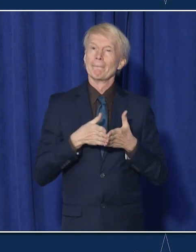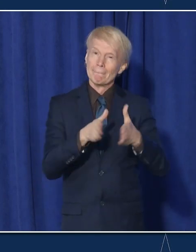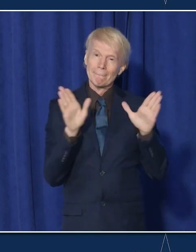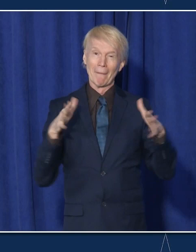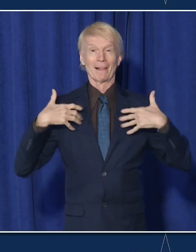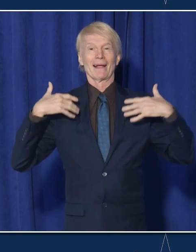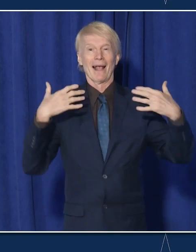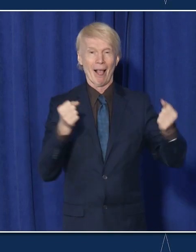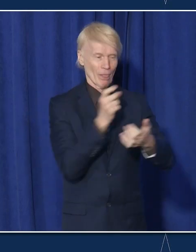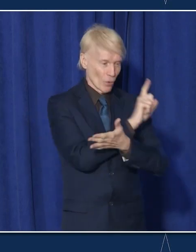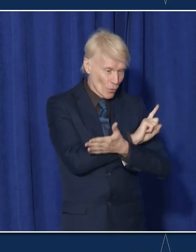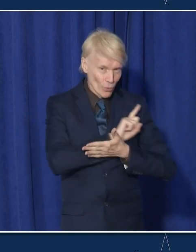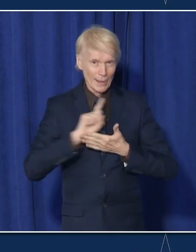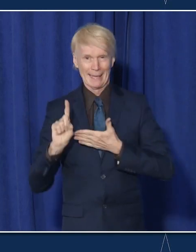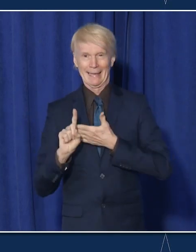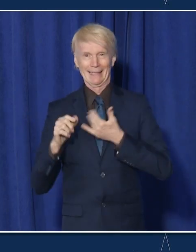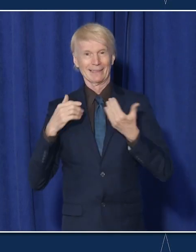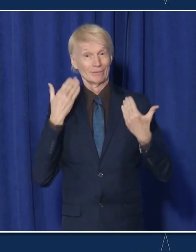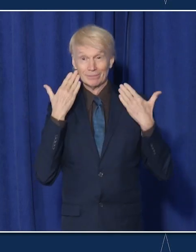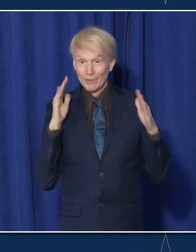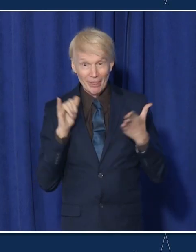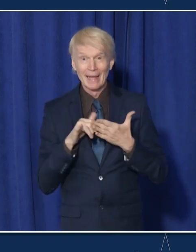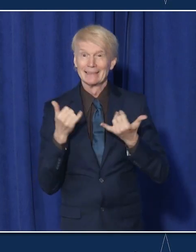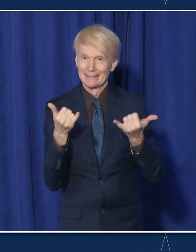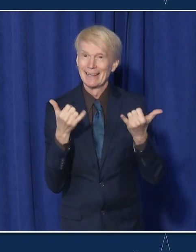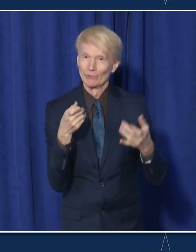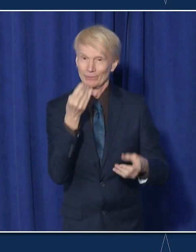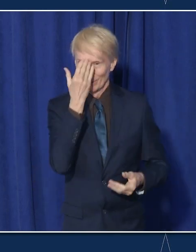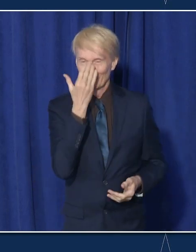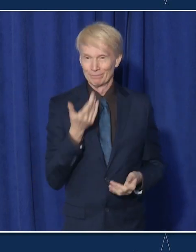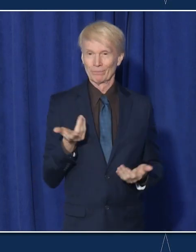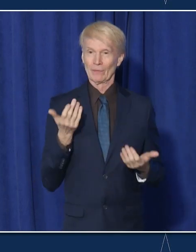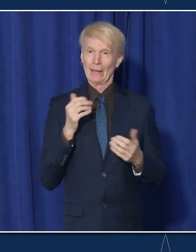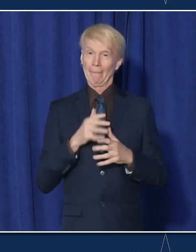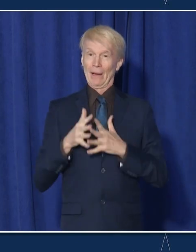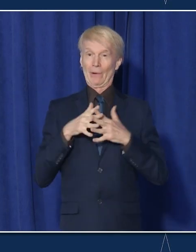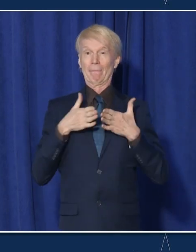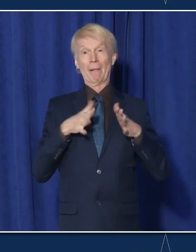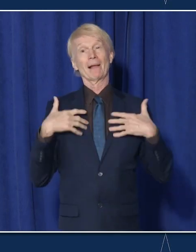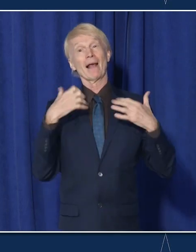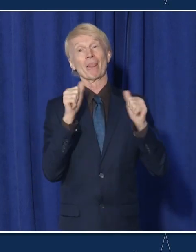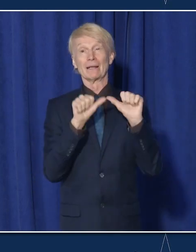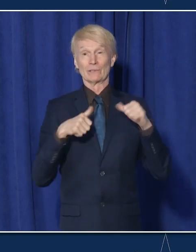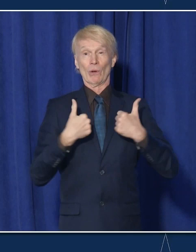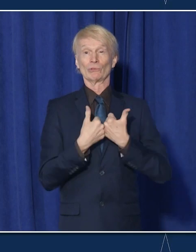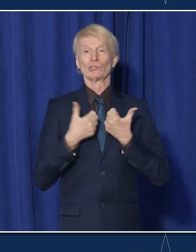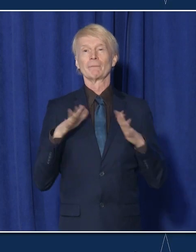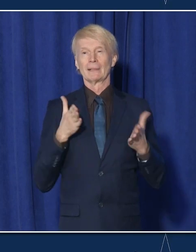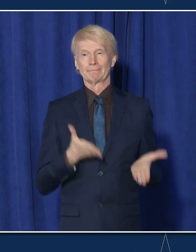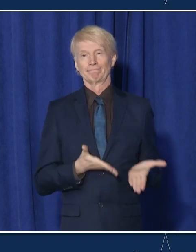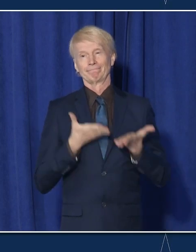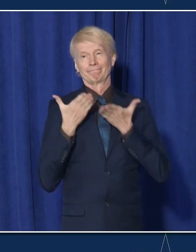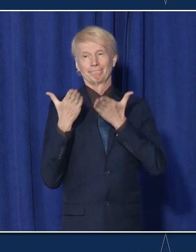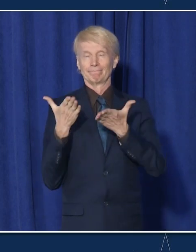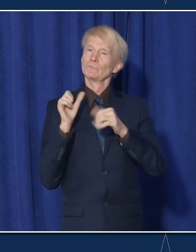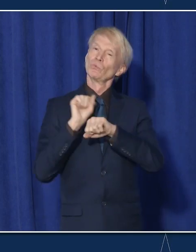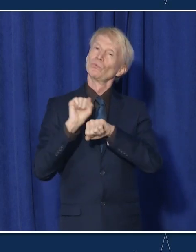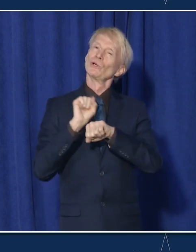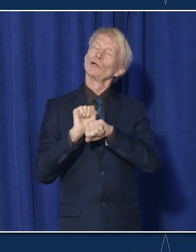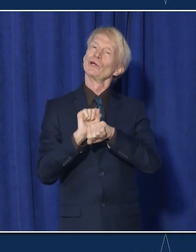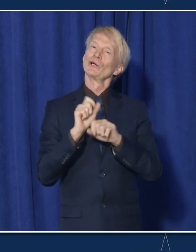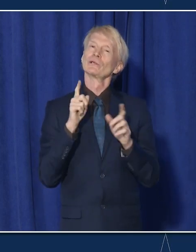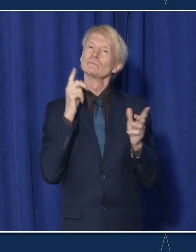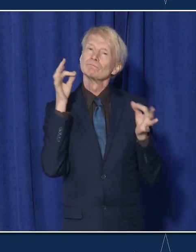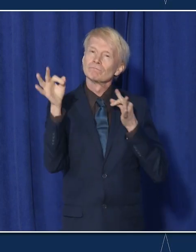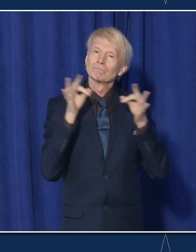know that. So all week, the American Public Health Association has been lifting up the work of health departments across the country, not just